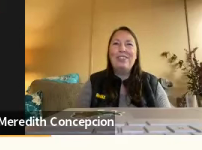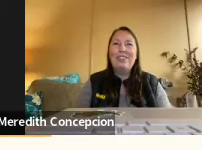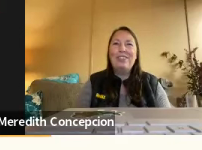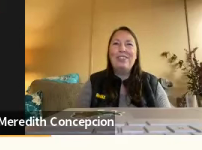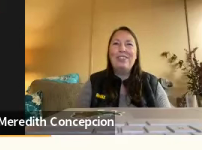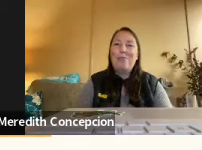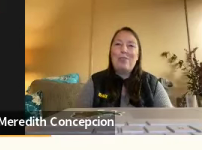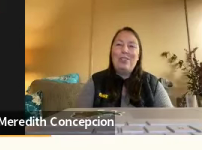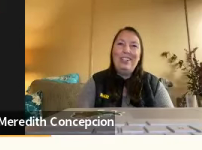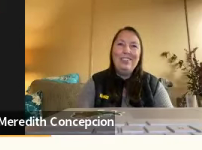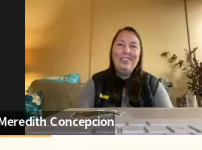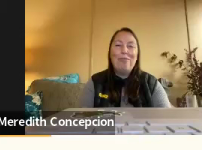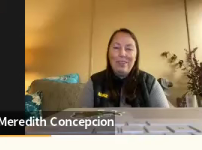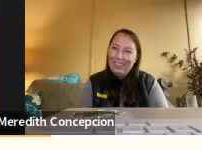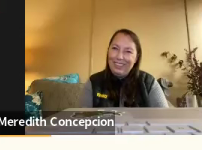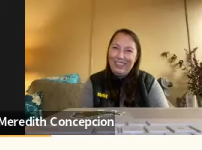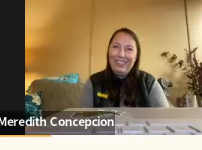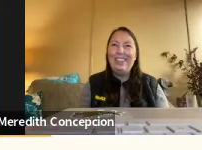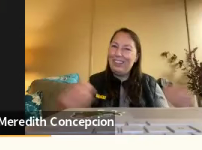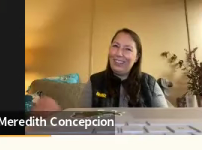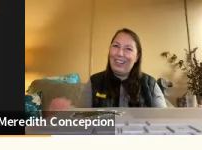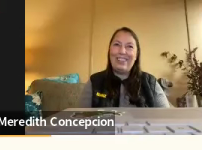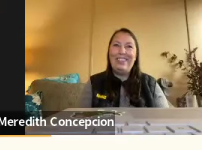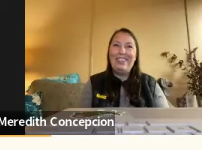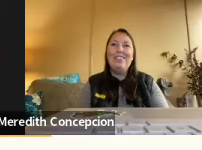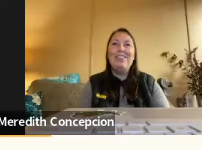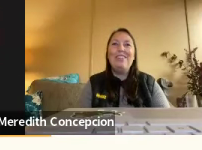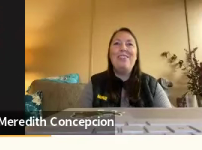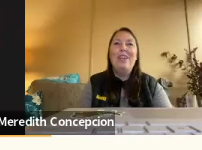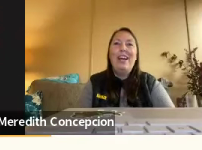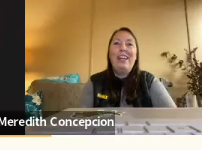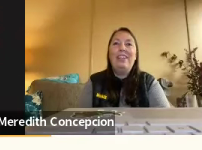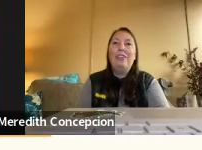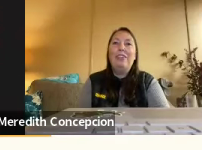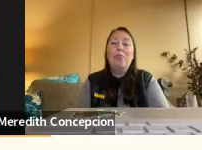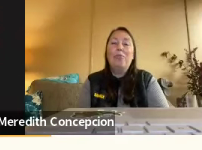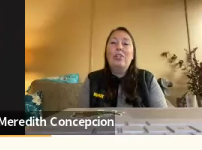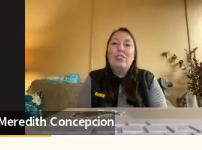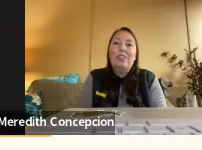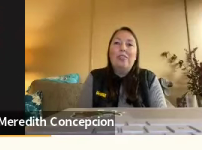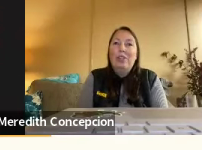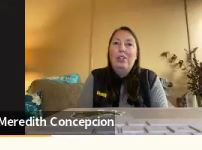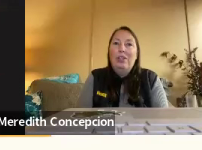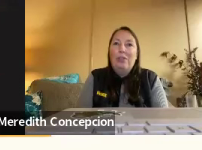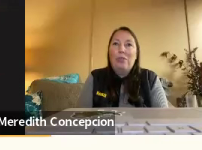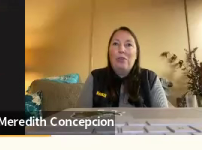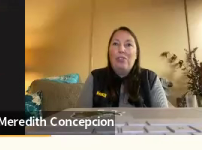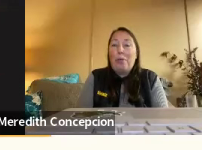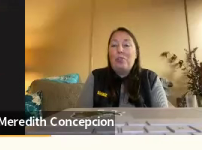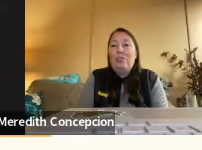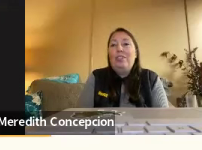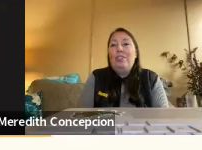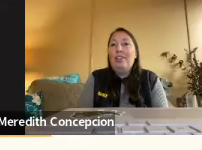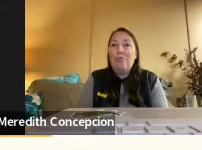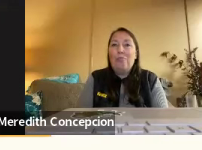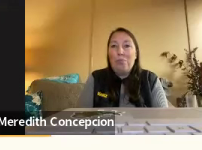was already covered. So I appreciate you. If not, you can ask at the end. I thank you so much for